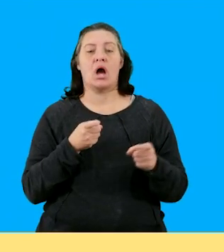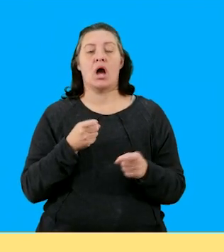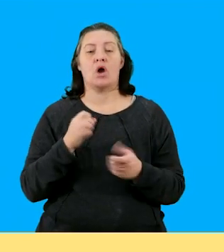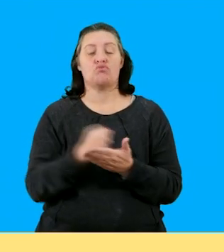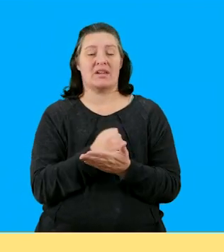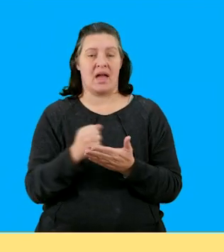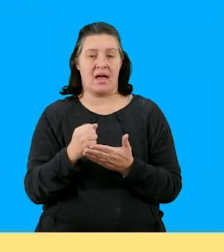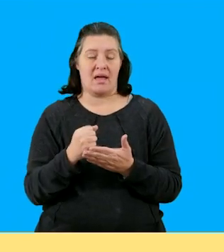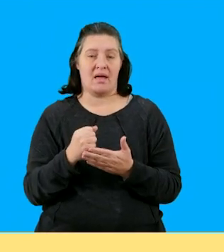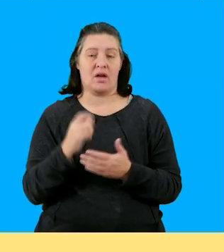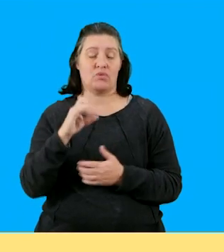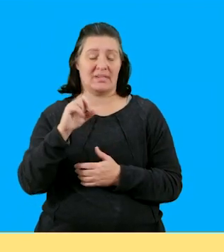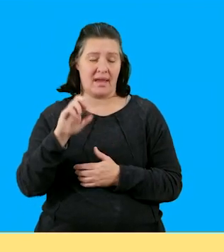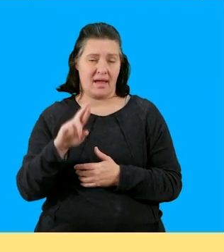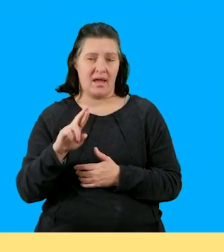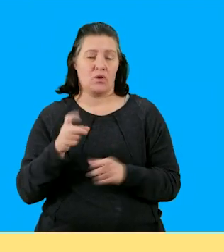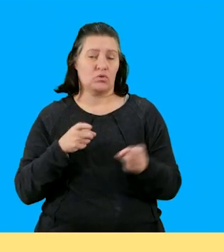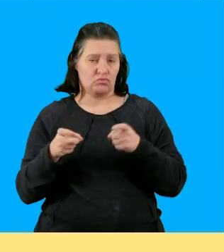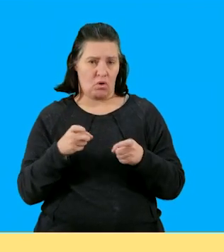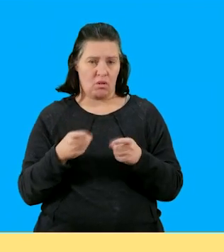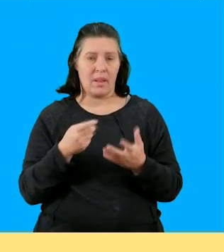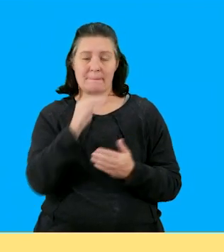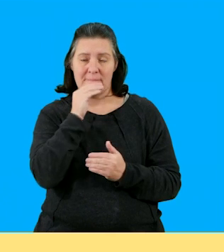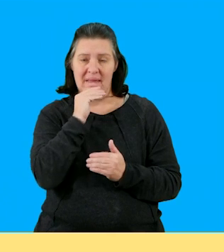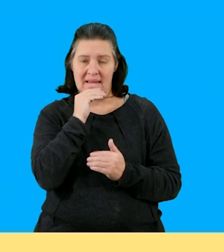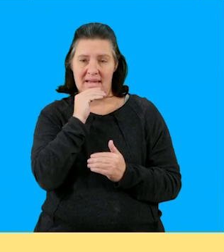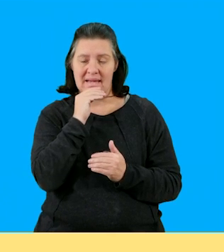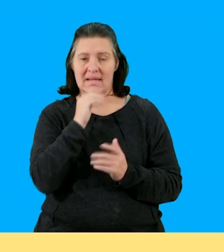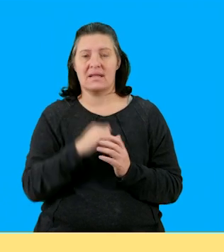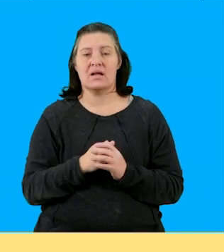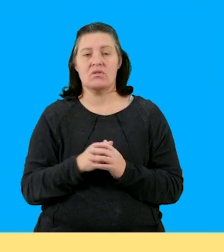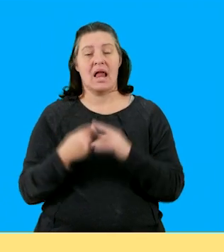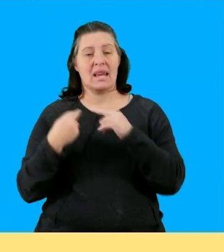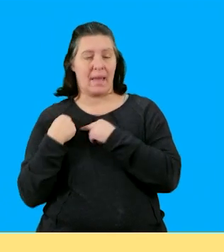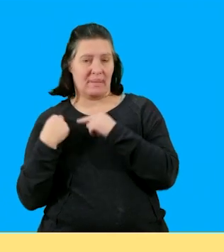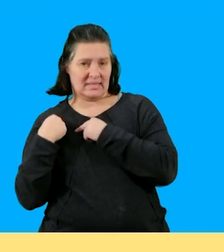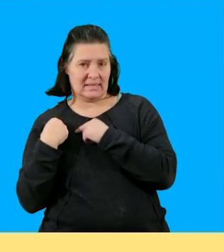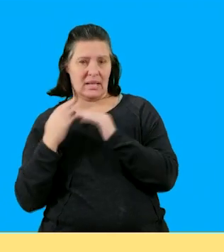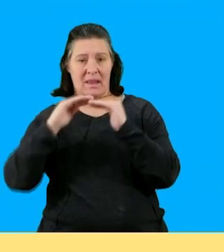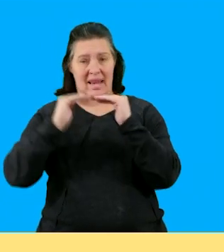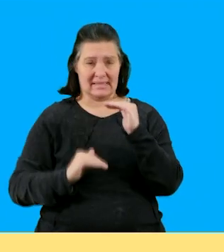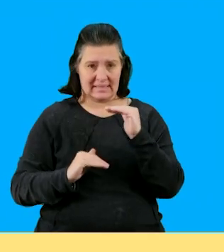business records. This is trading stock according to the business records, and it is